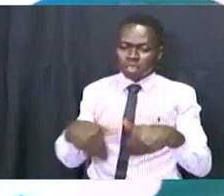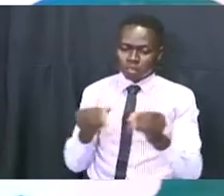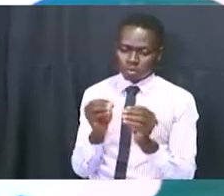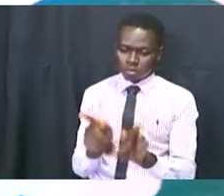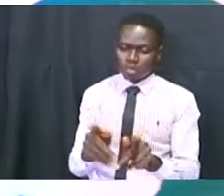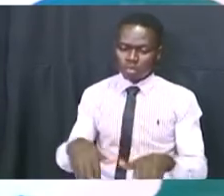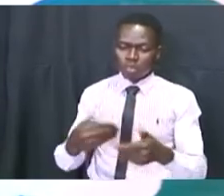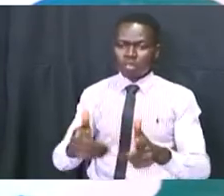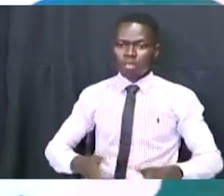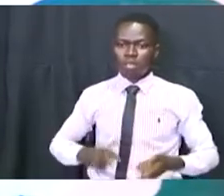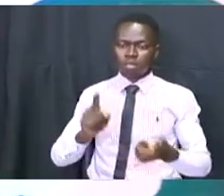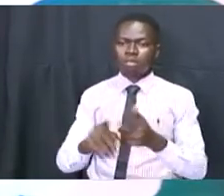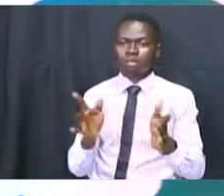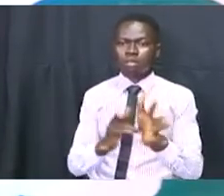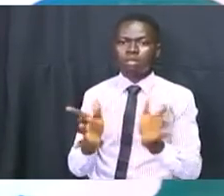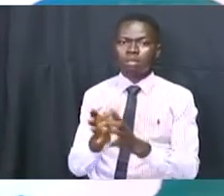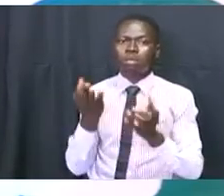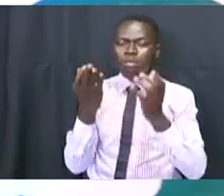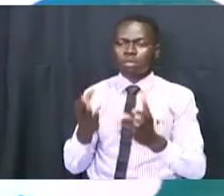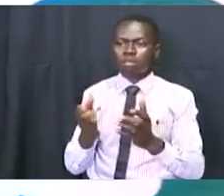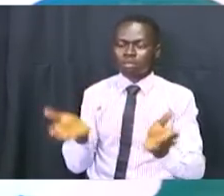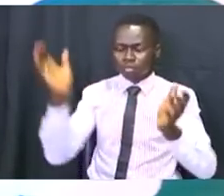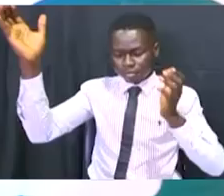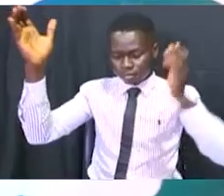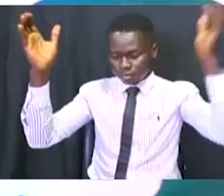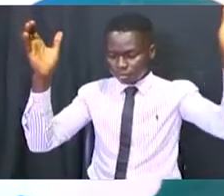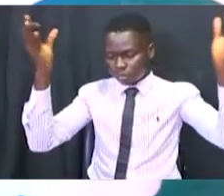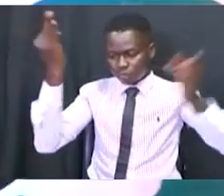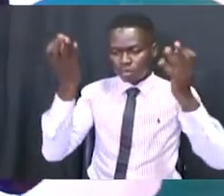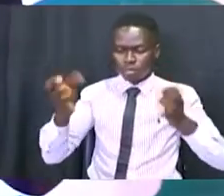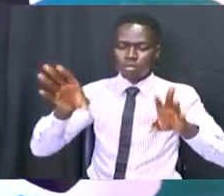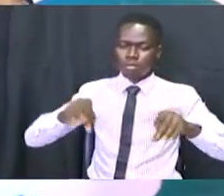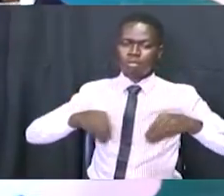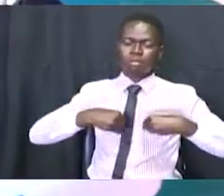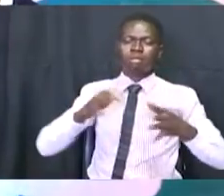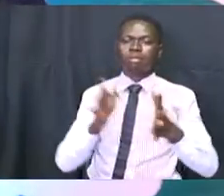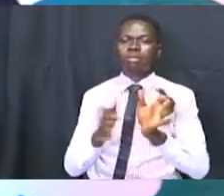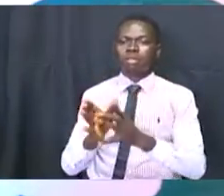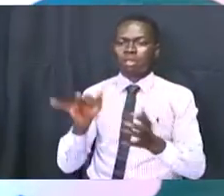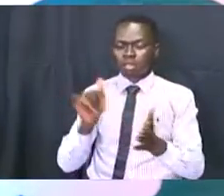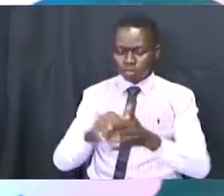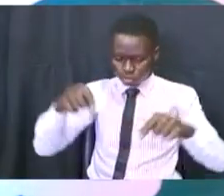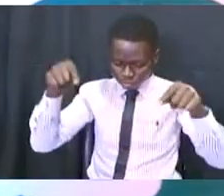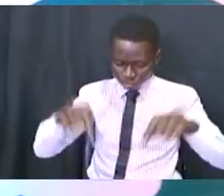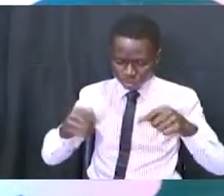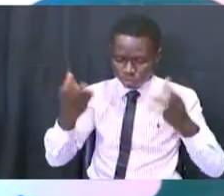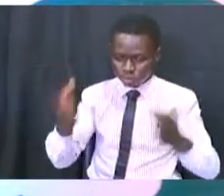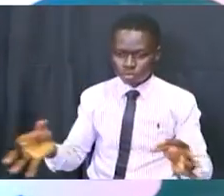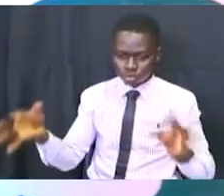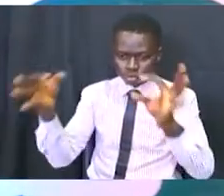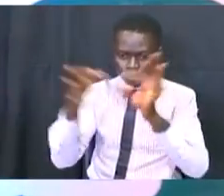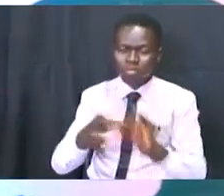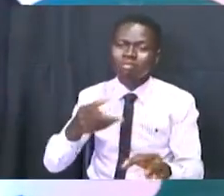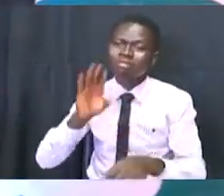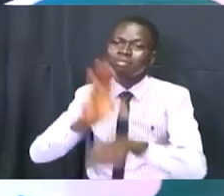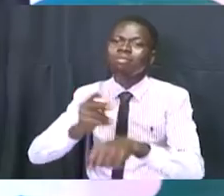Jesus. If you will, I want you to lift up your hands wherever you are. That today you want to come and join us.